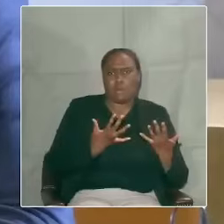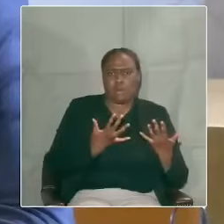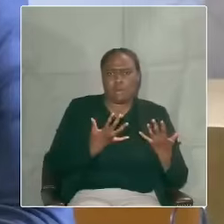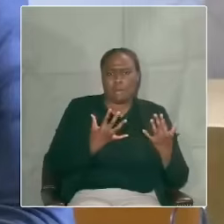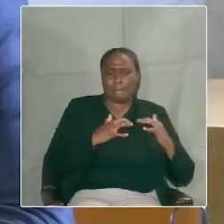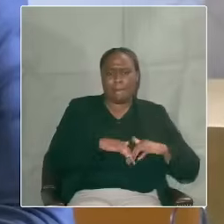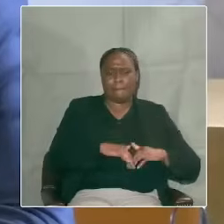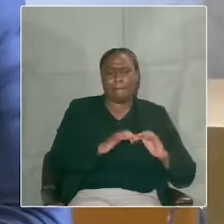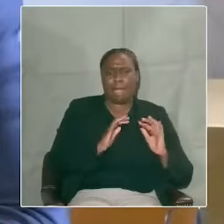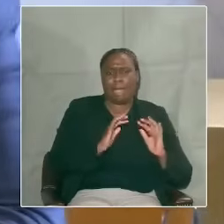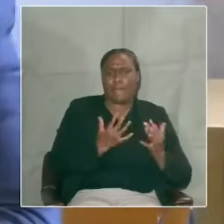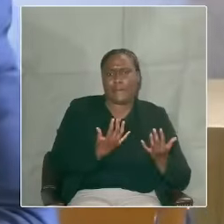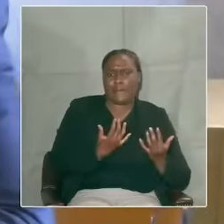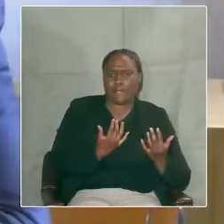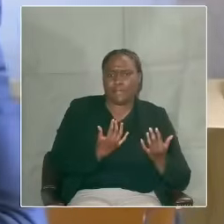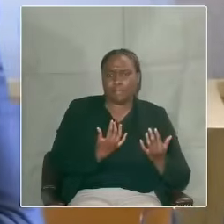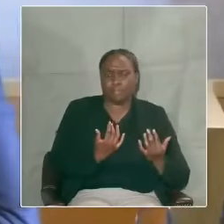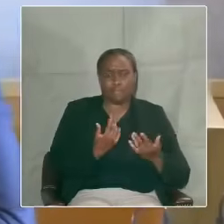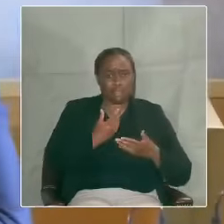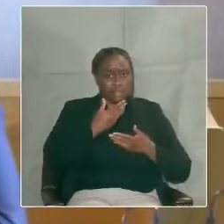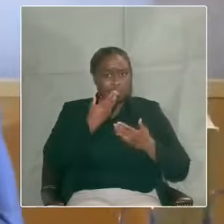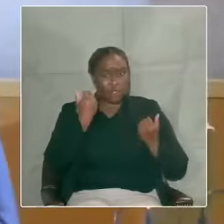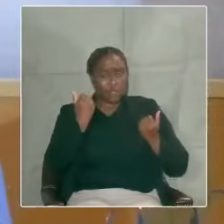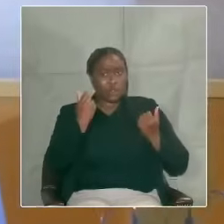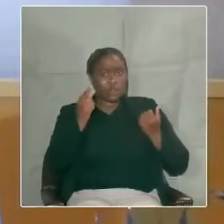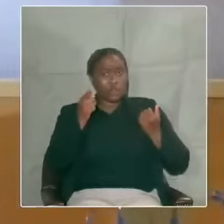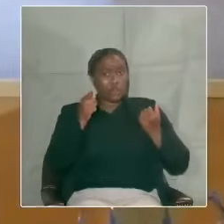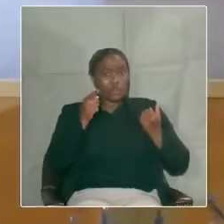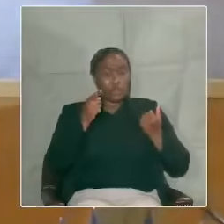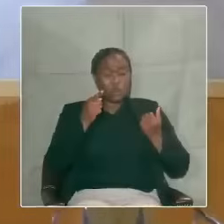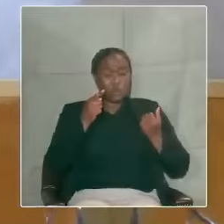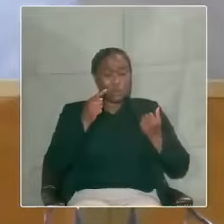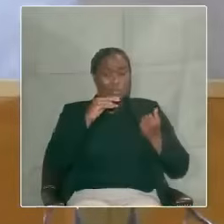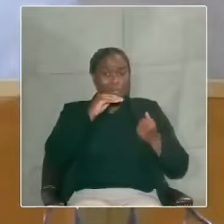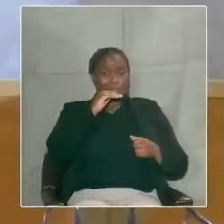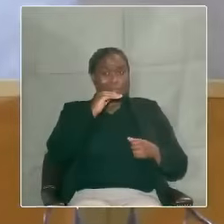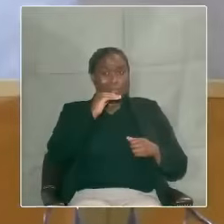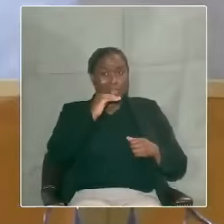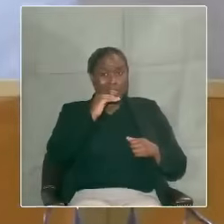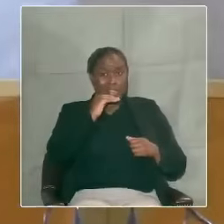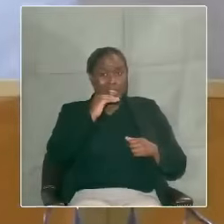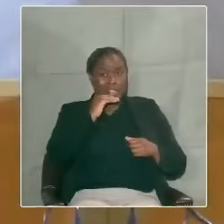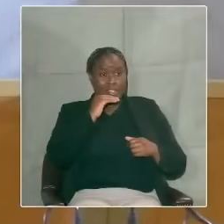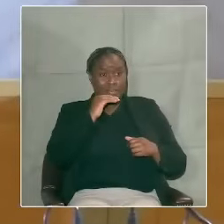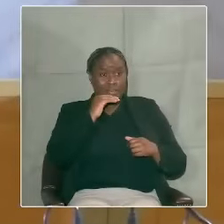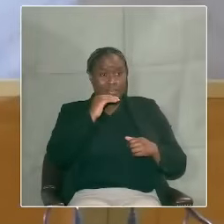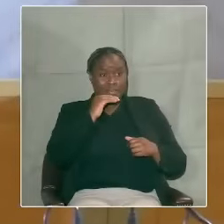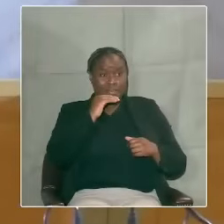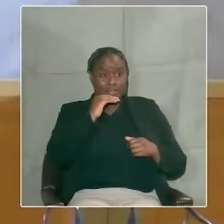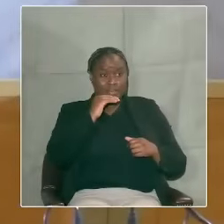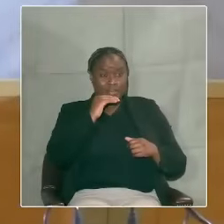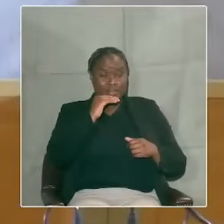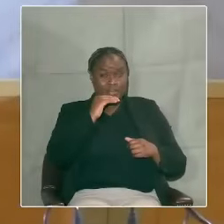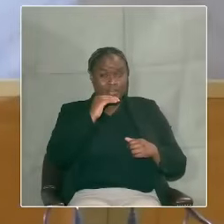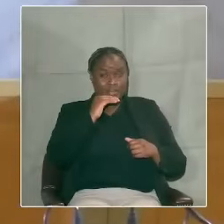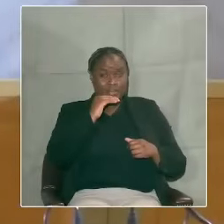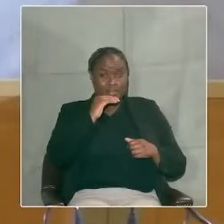I do not know whether you are suggesting that there wasn't necessarily a problem